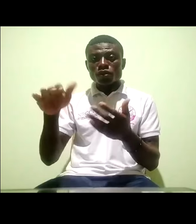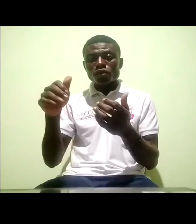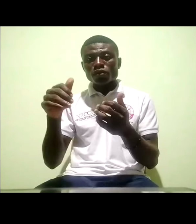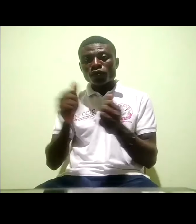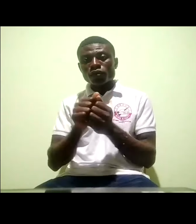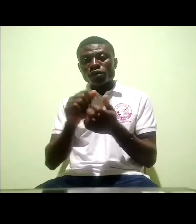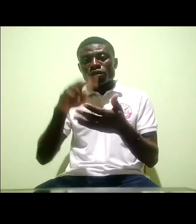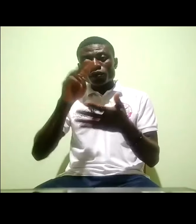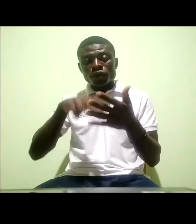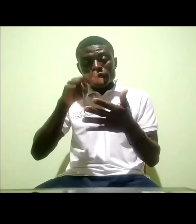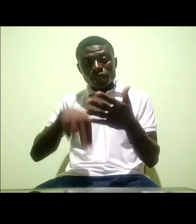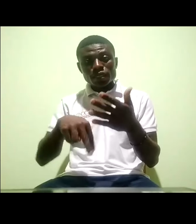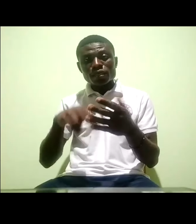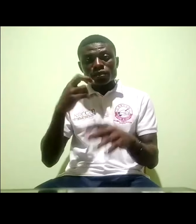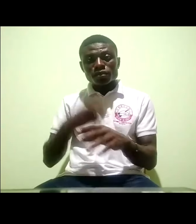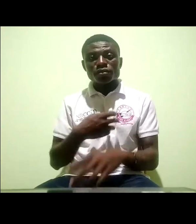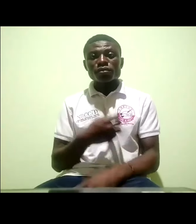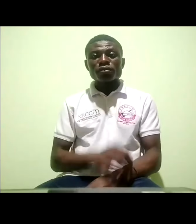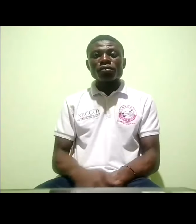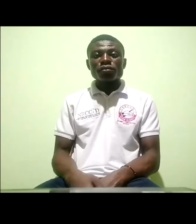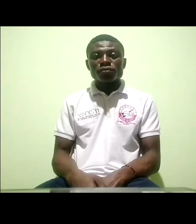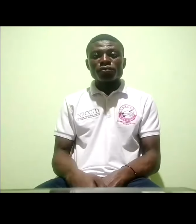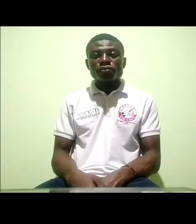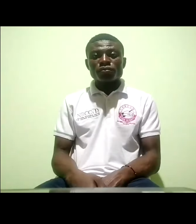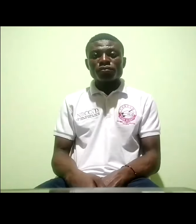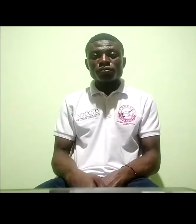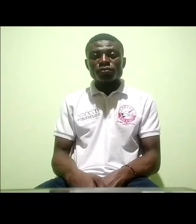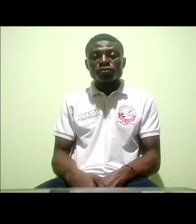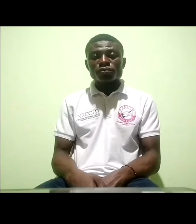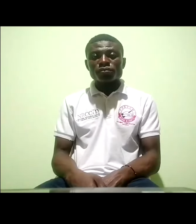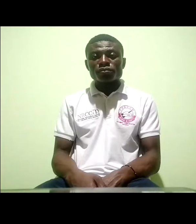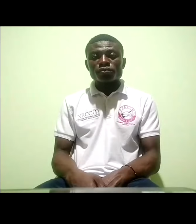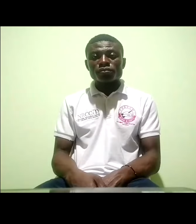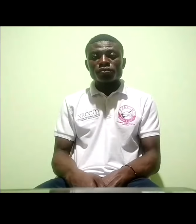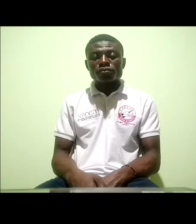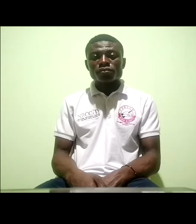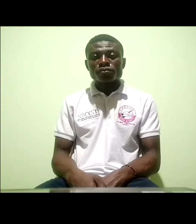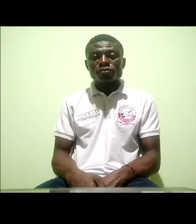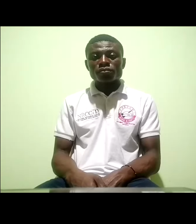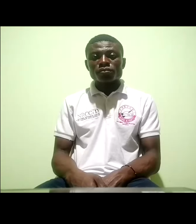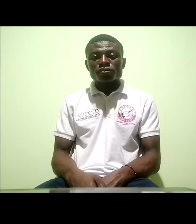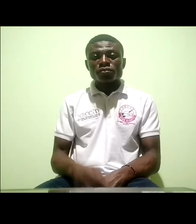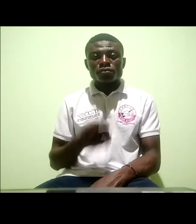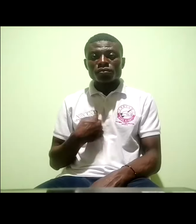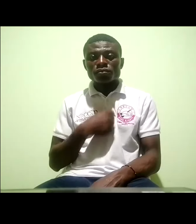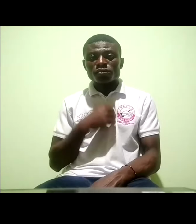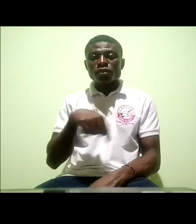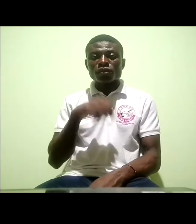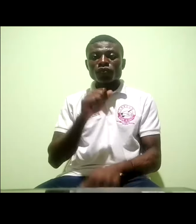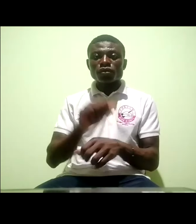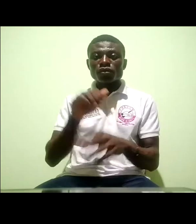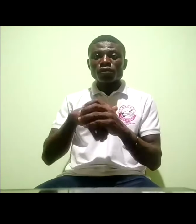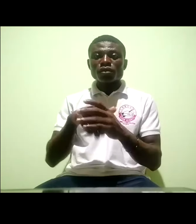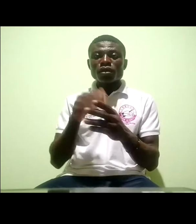Yes. Yes. You can Yes. shed light on that. Yeah. And Rosalind, we should be tapping onto that after this